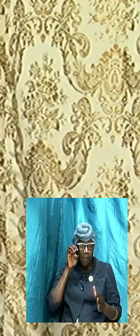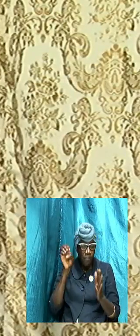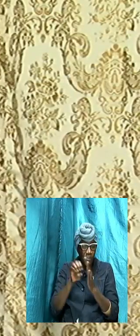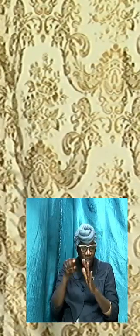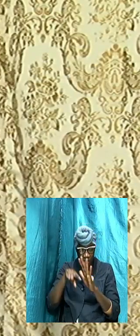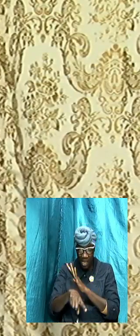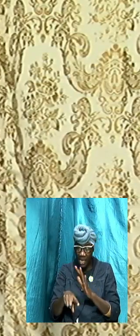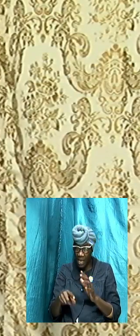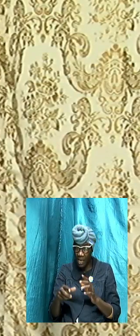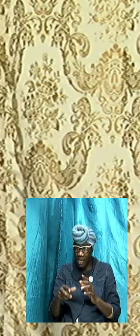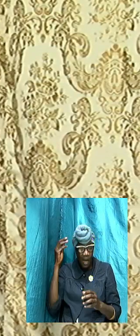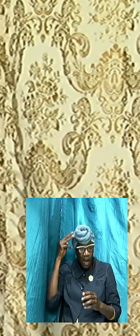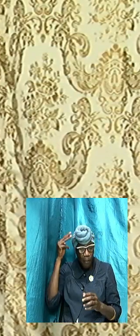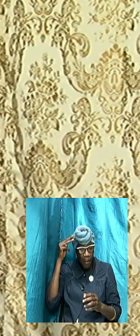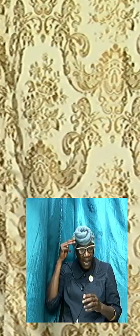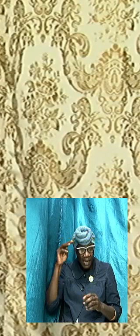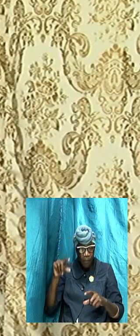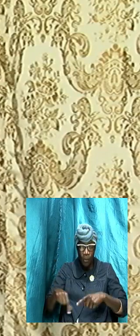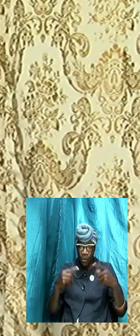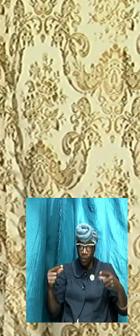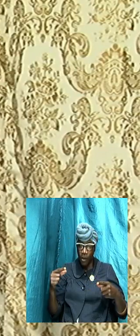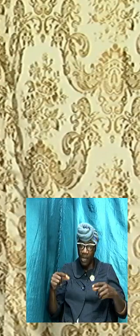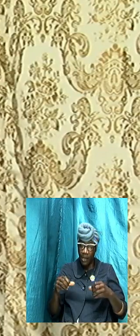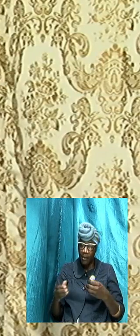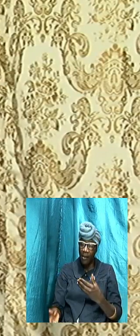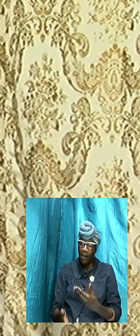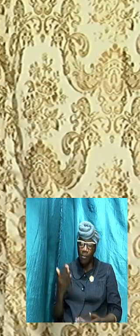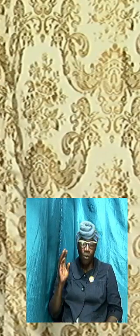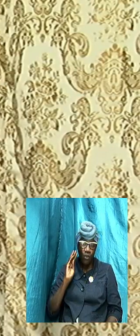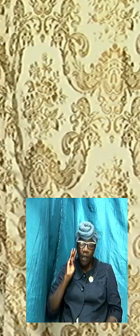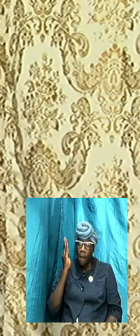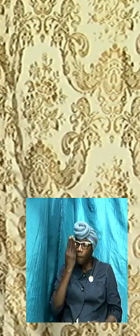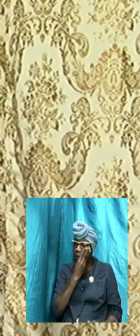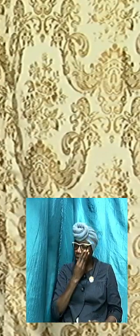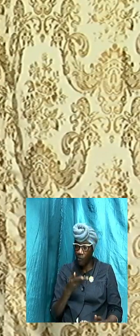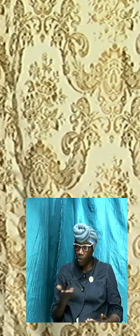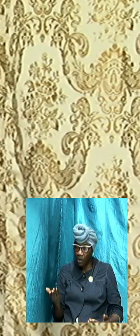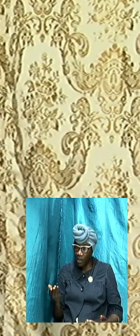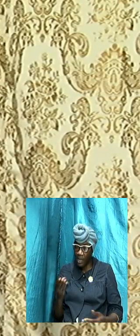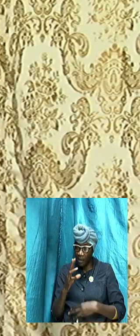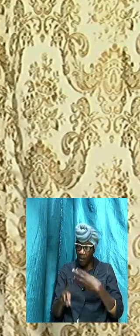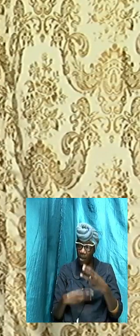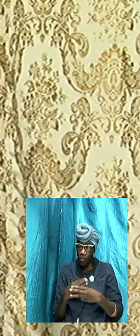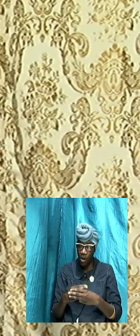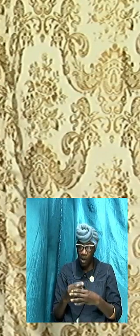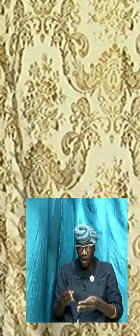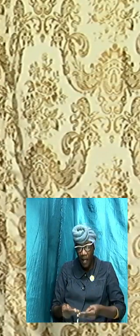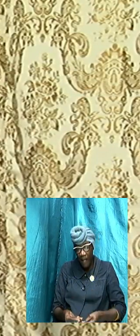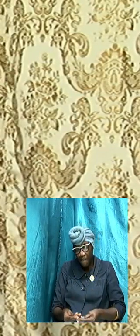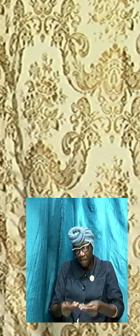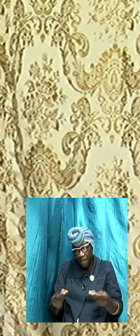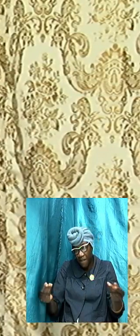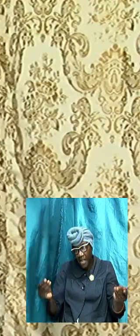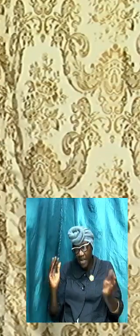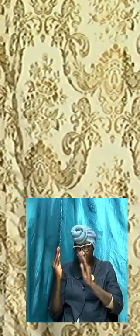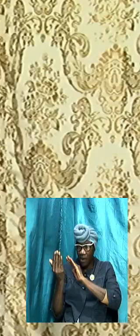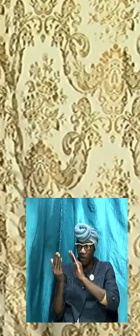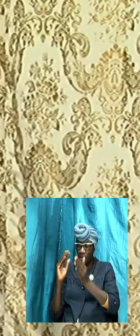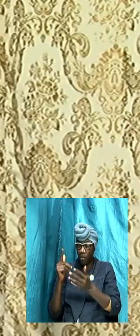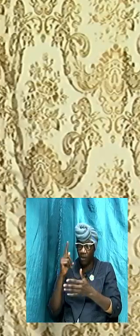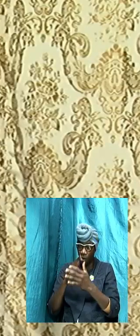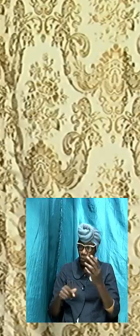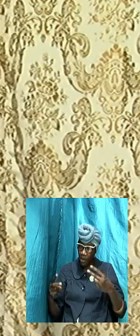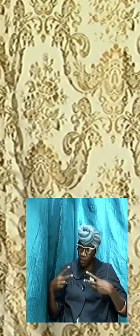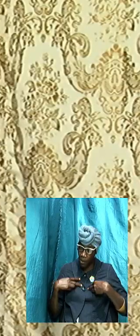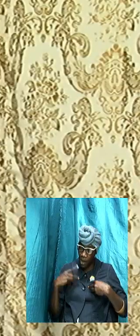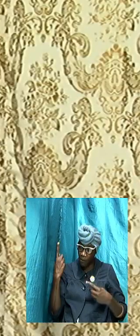minds. Amen. Even the greatest and the most beautiful thing in this world fade in comparison, amen, to what you have in store for us.